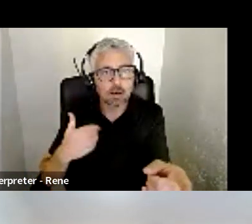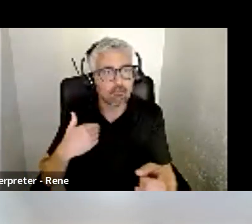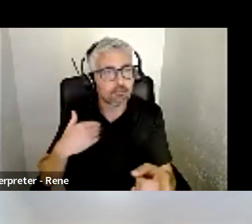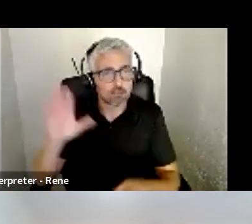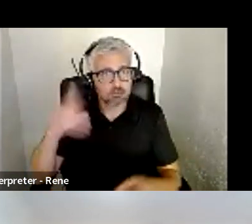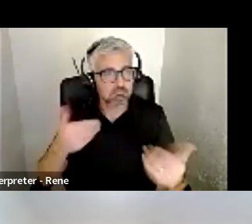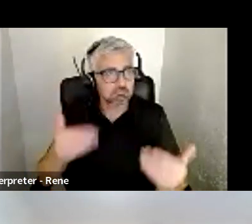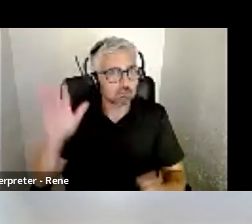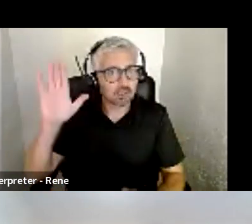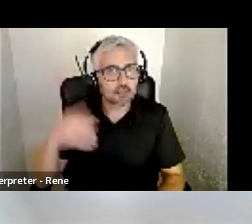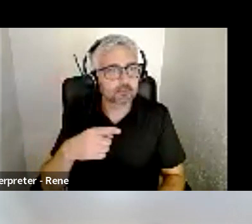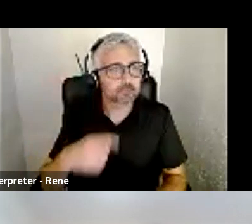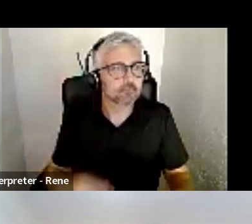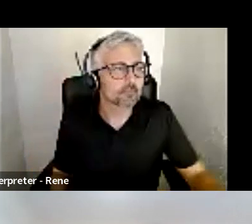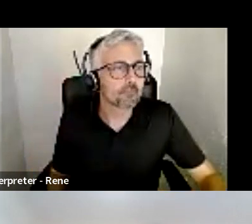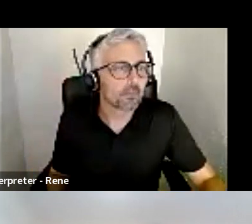it.